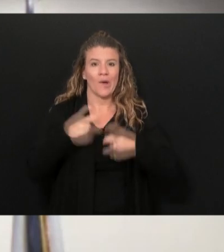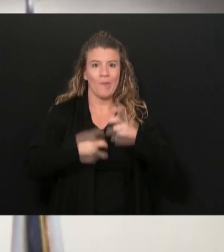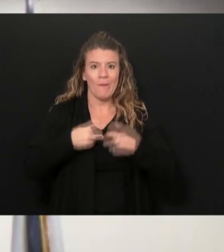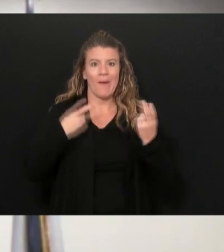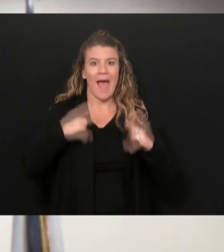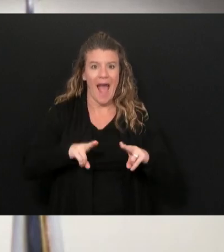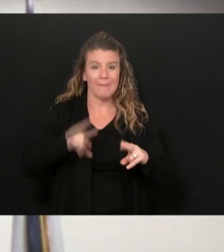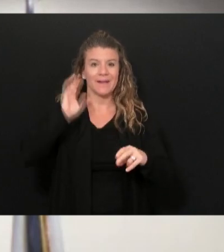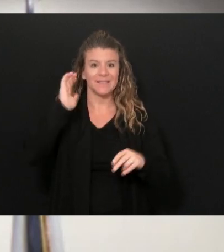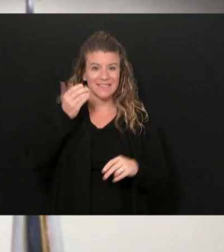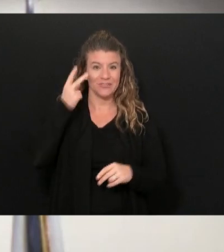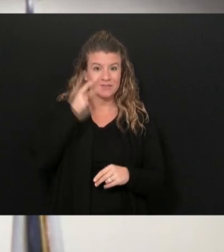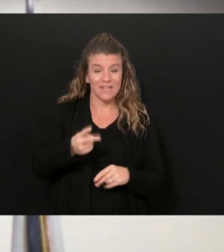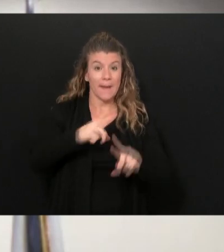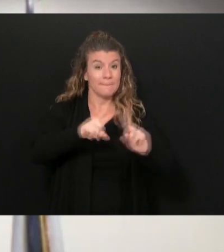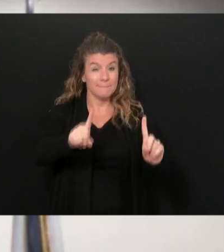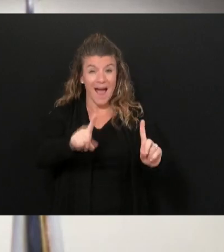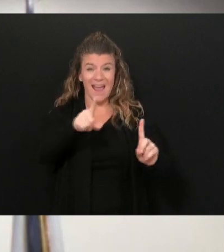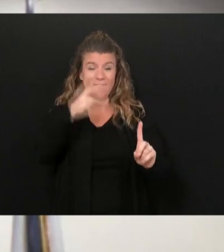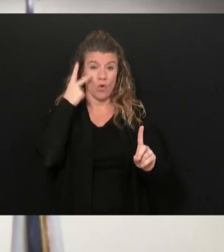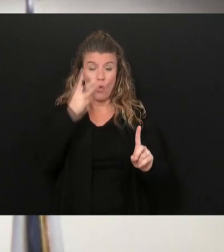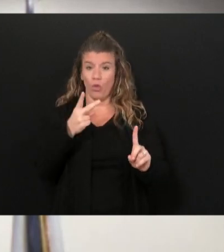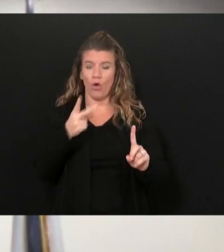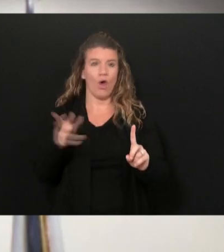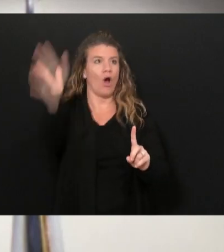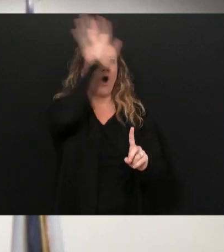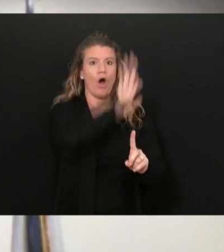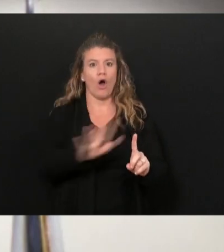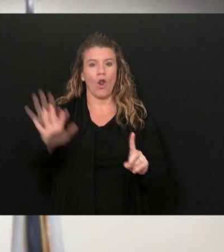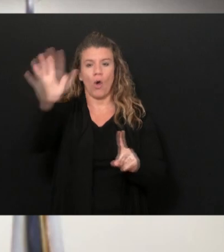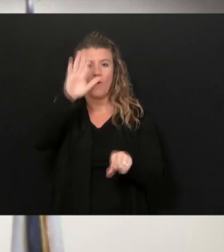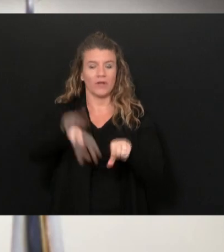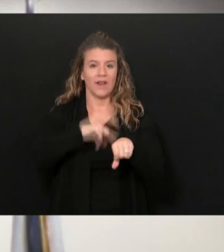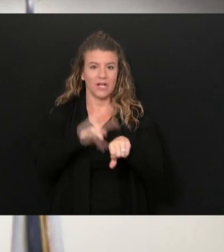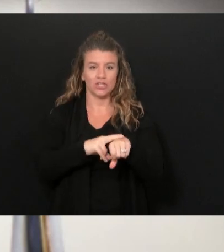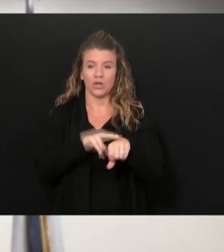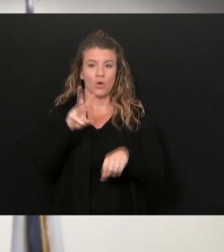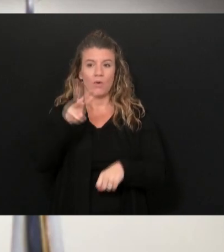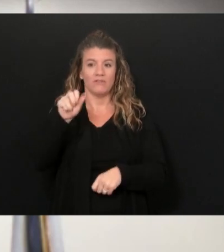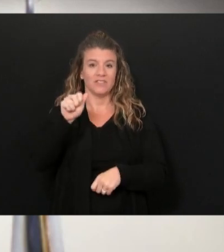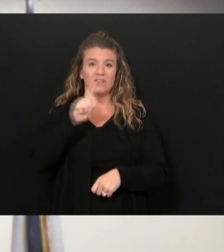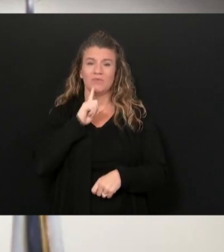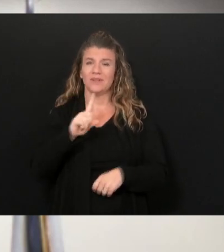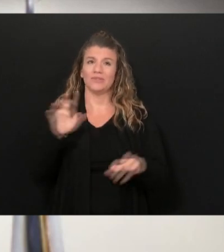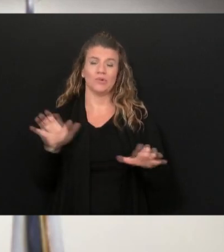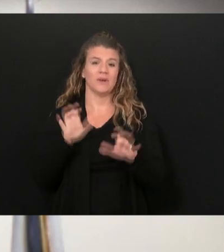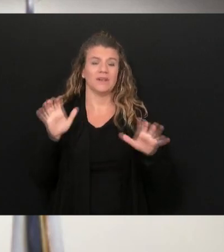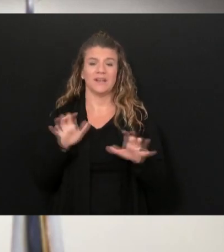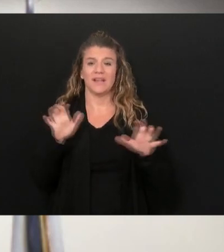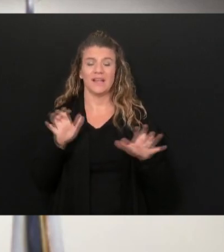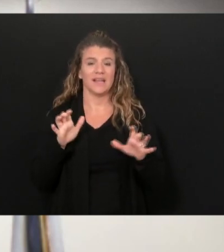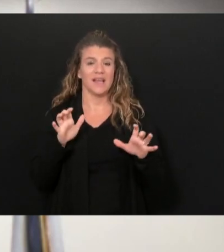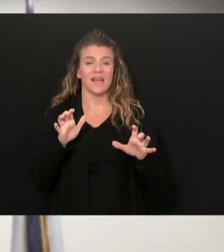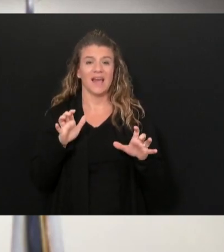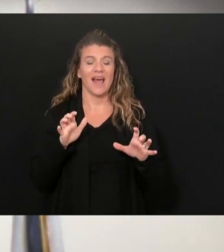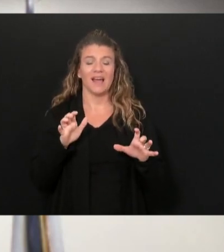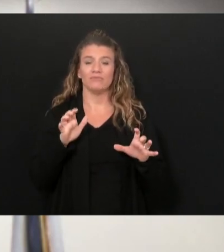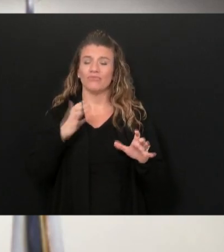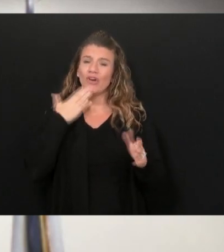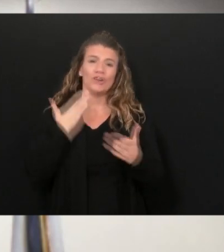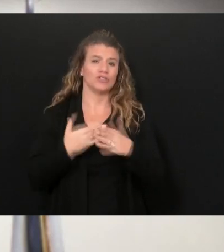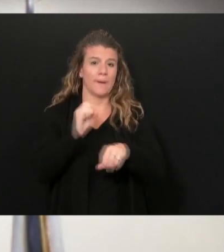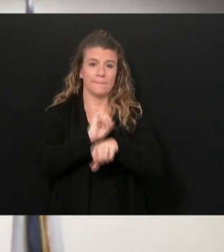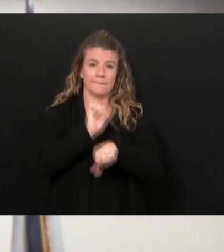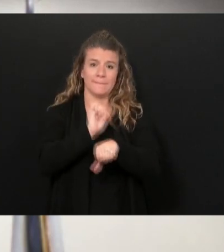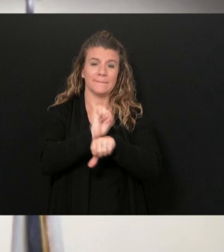activities, I think if you look across the nation right now, West Virginia is doing a very good